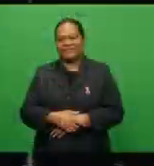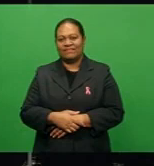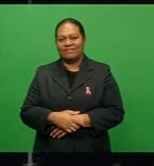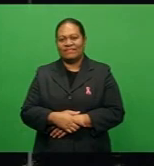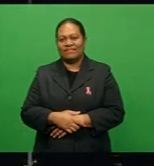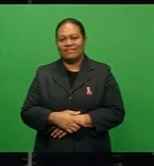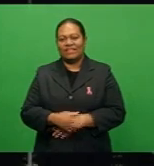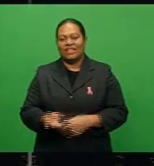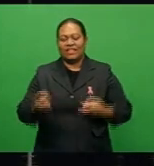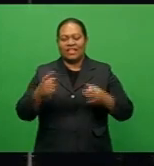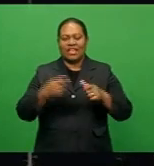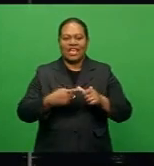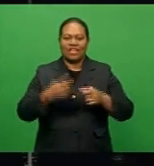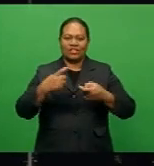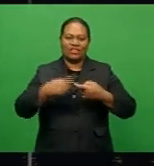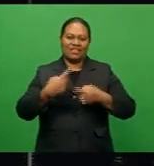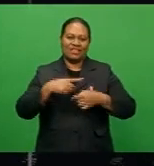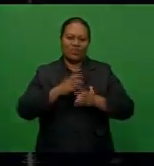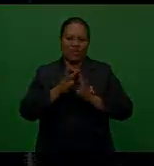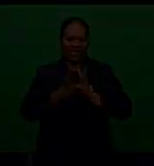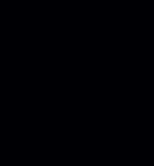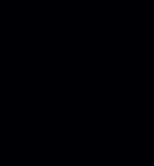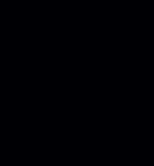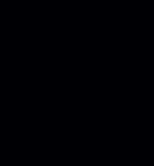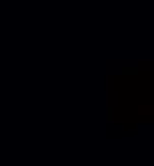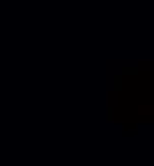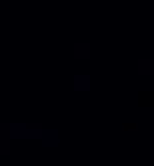And Angie joins us now with the latest in weather.